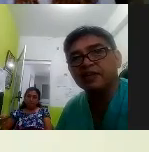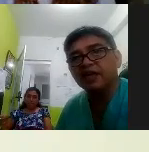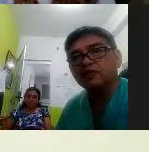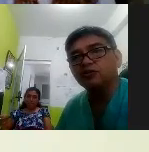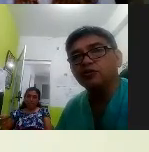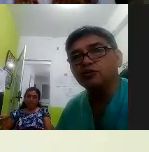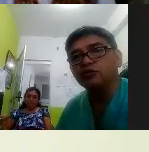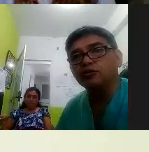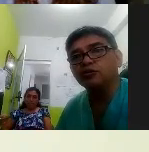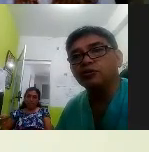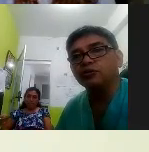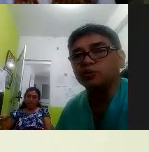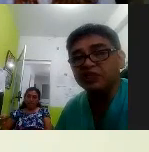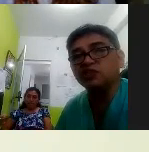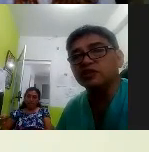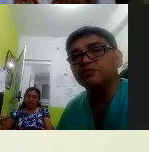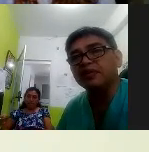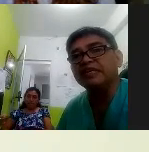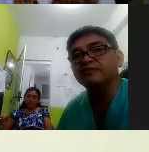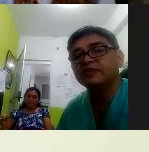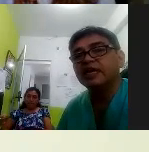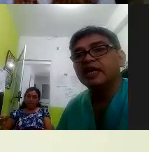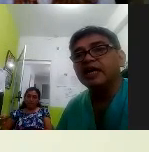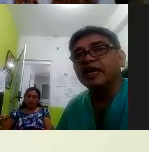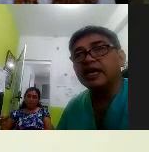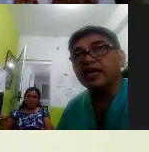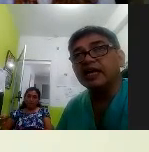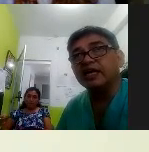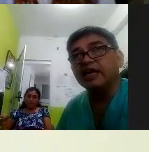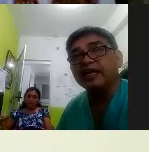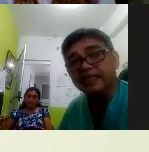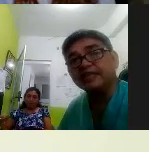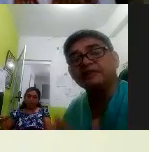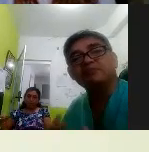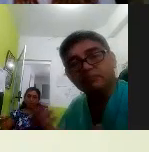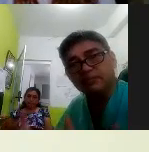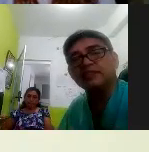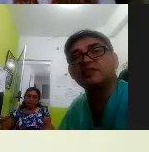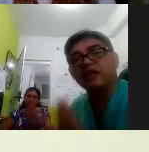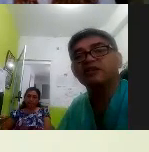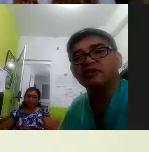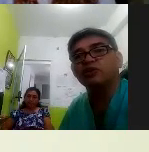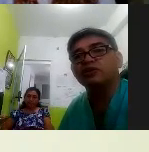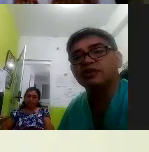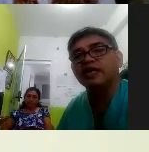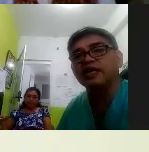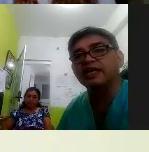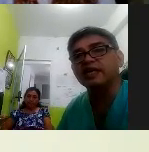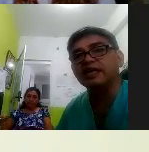respect to traditions and beliefs, and then starting